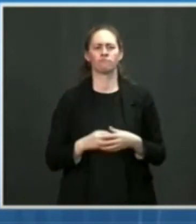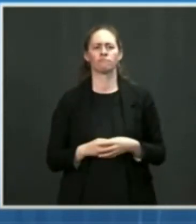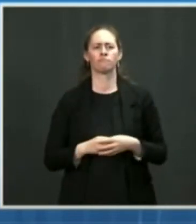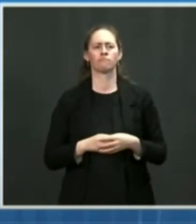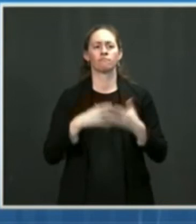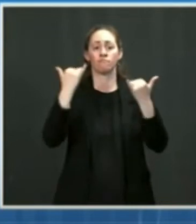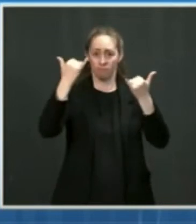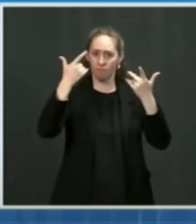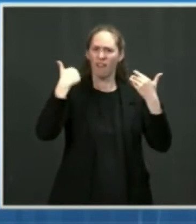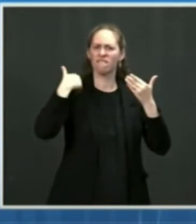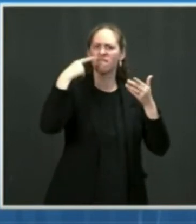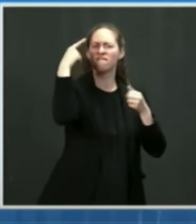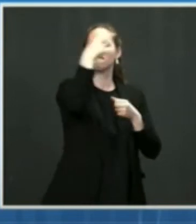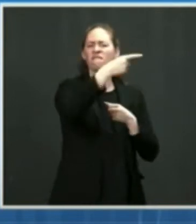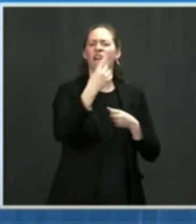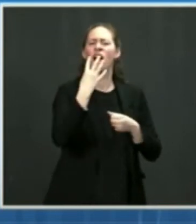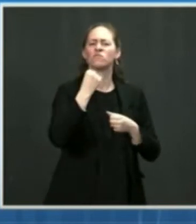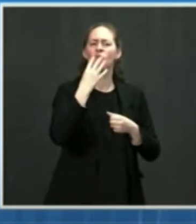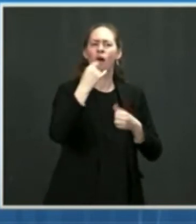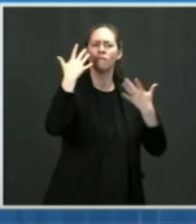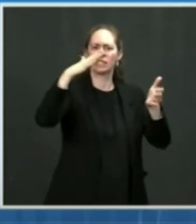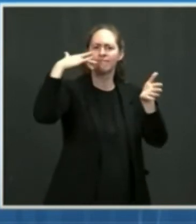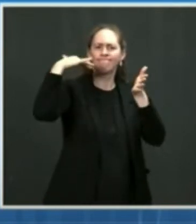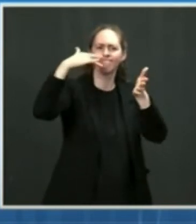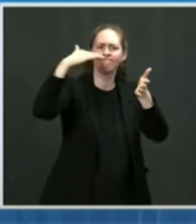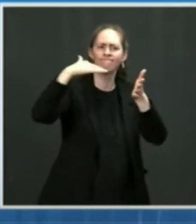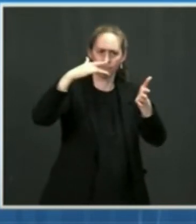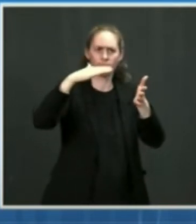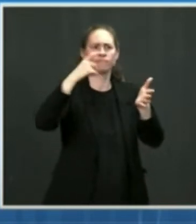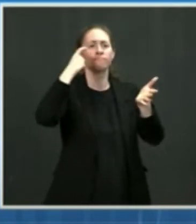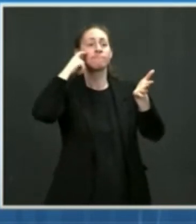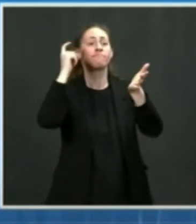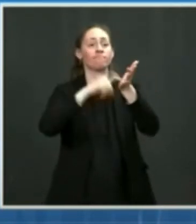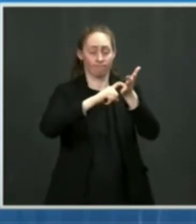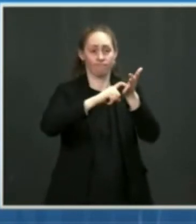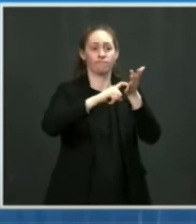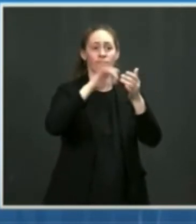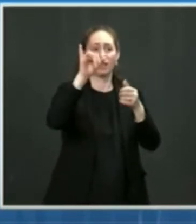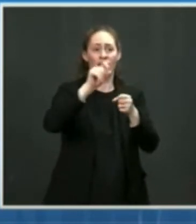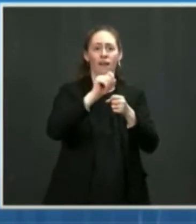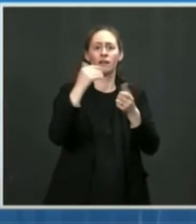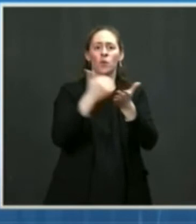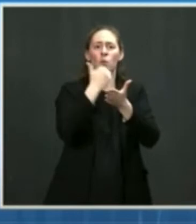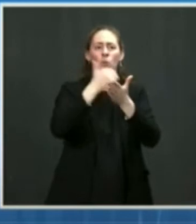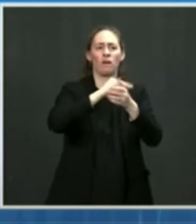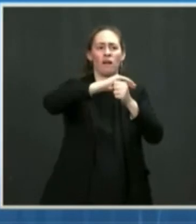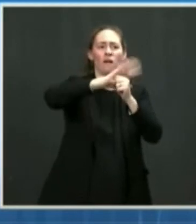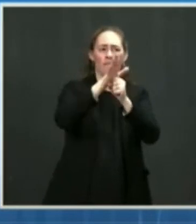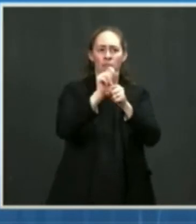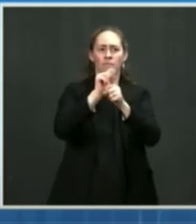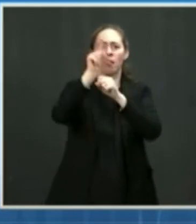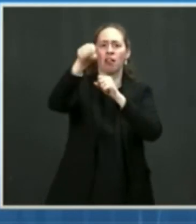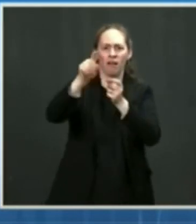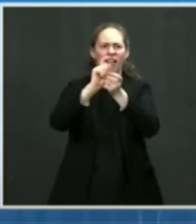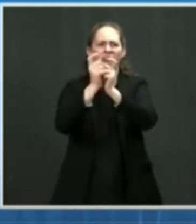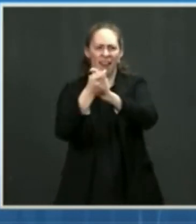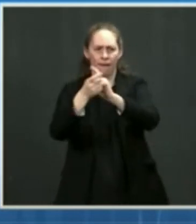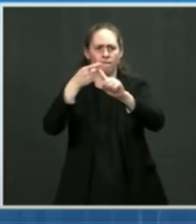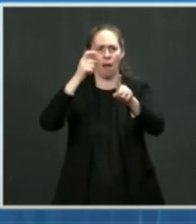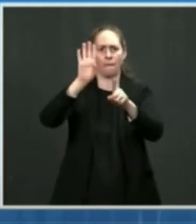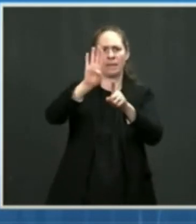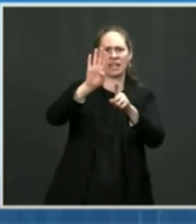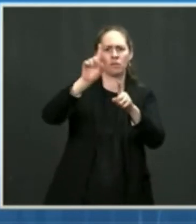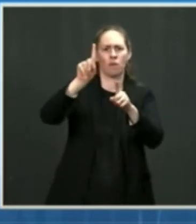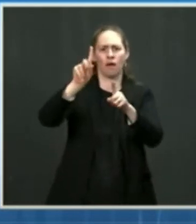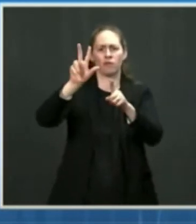showed the vaccine variant out of South Africa, the B1351, was able to evade protection of some